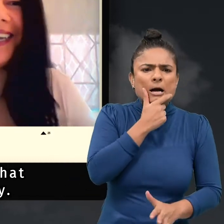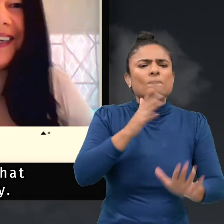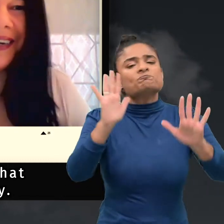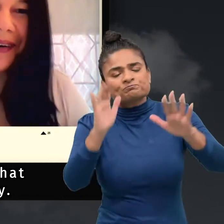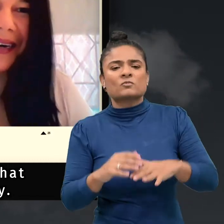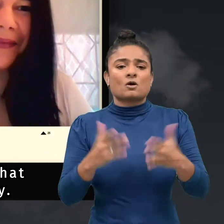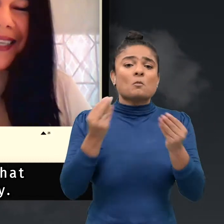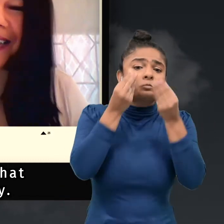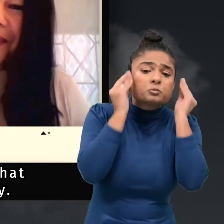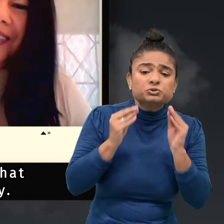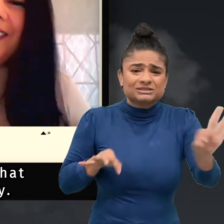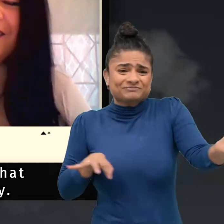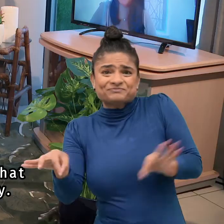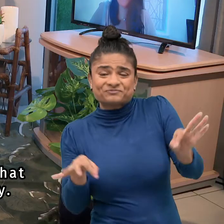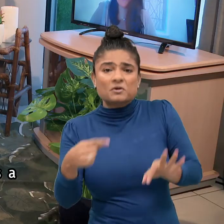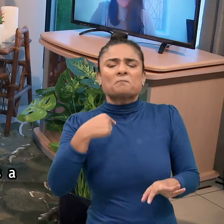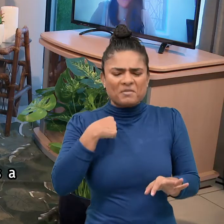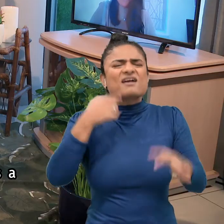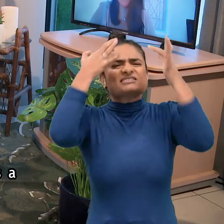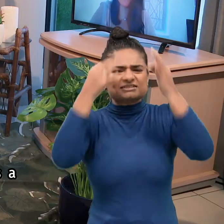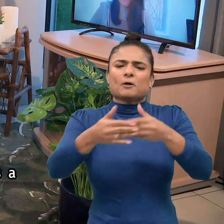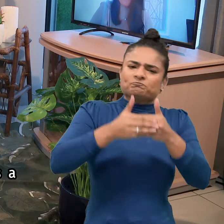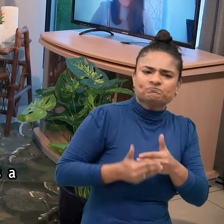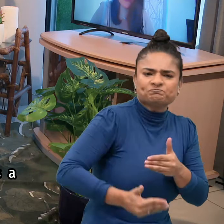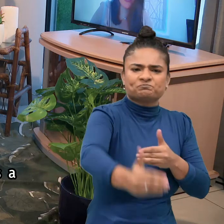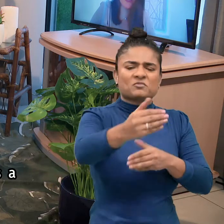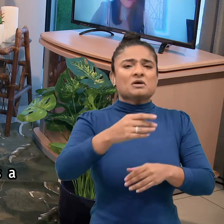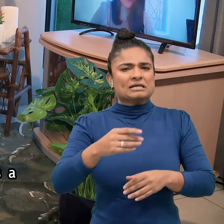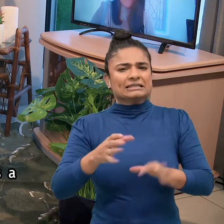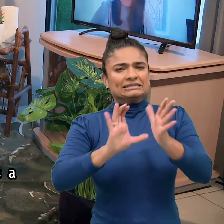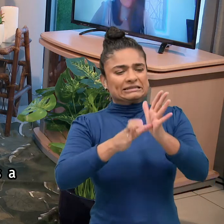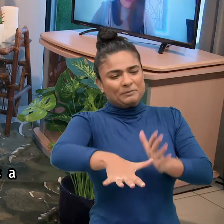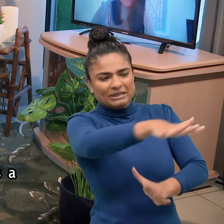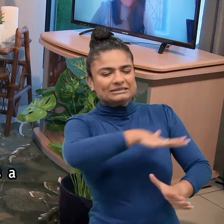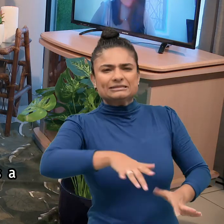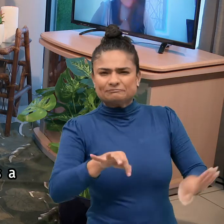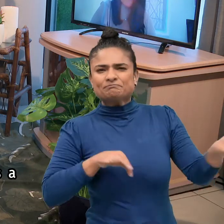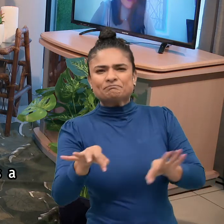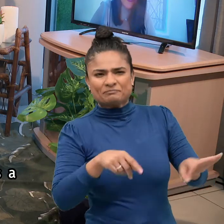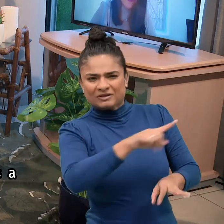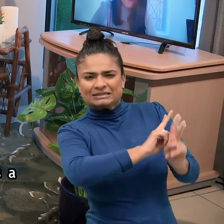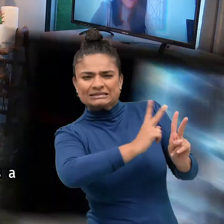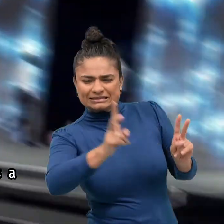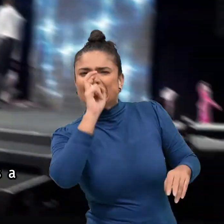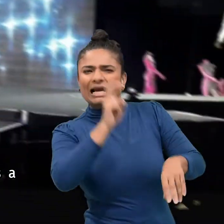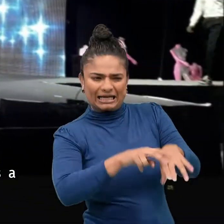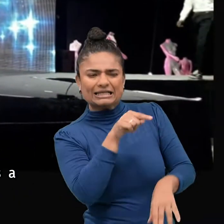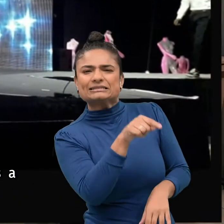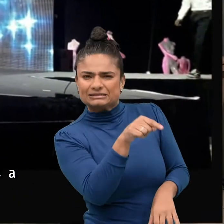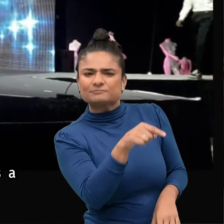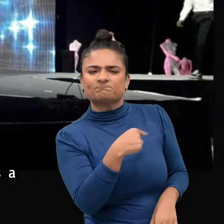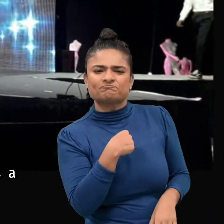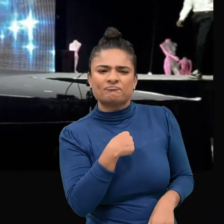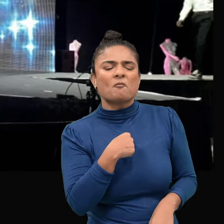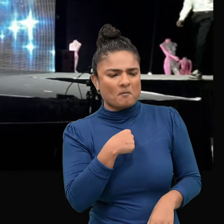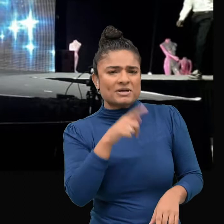beauty, type of industry. And from there, I felt that there was a big need in the disability